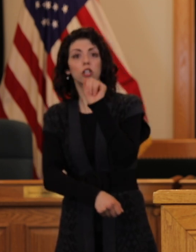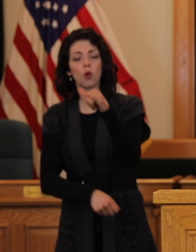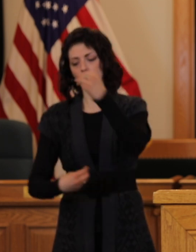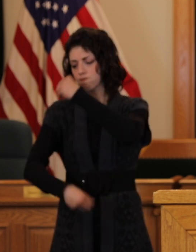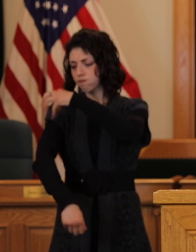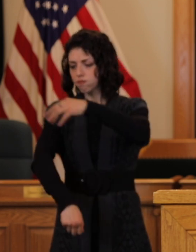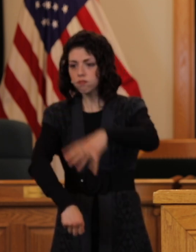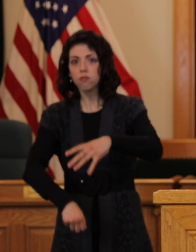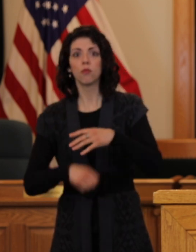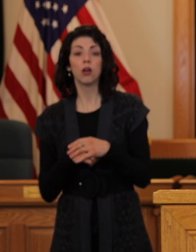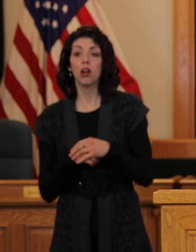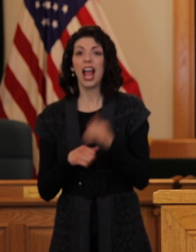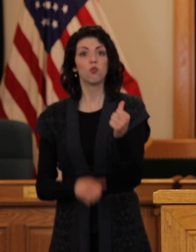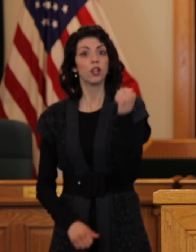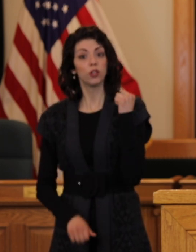ear pain or belly pain